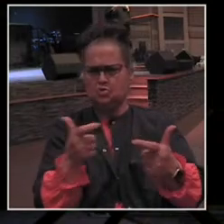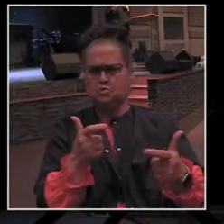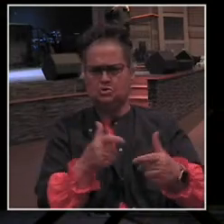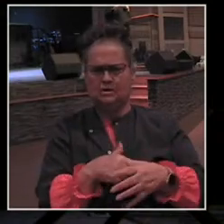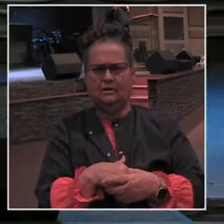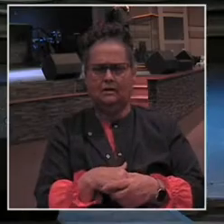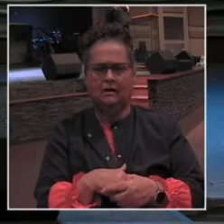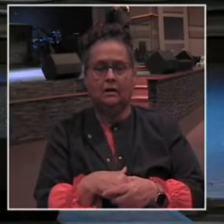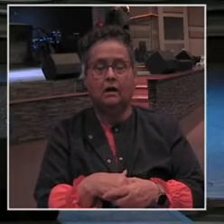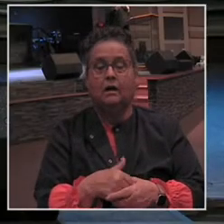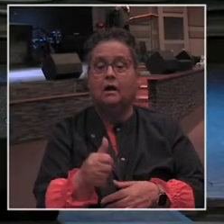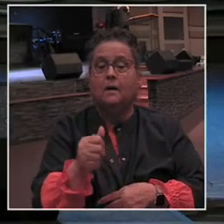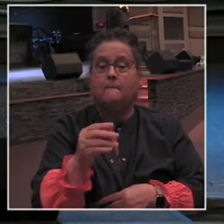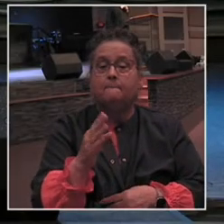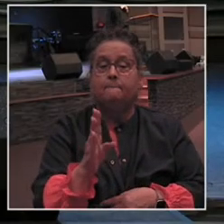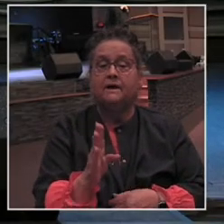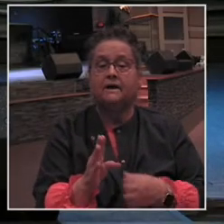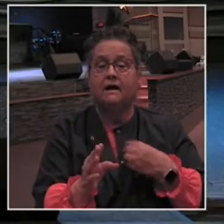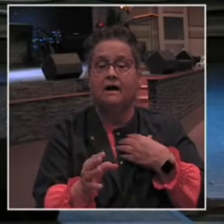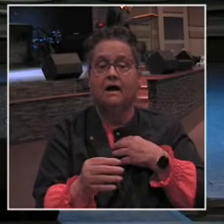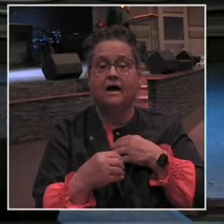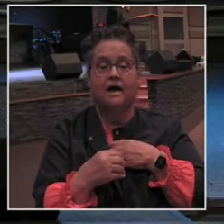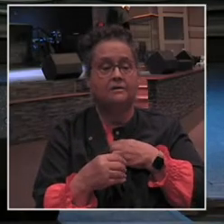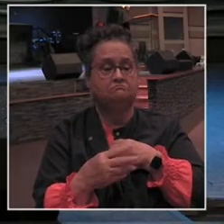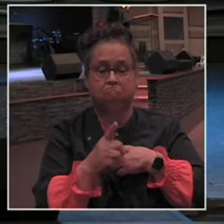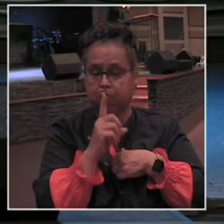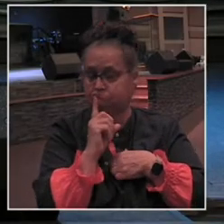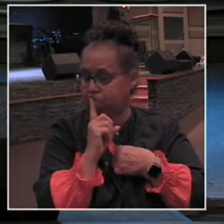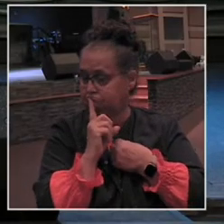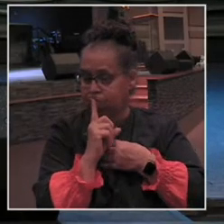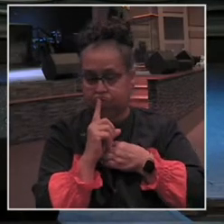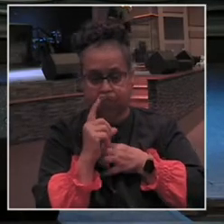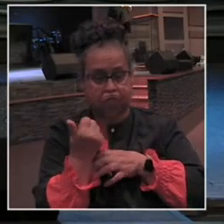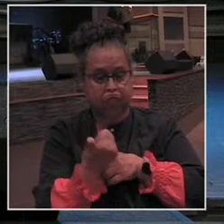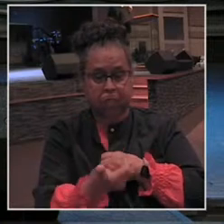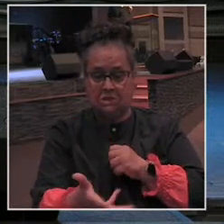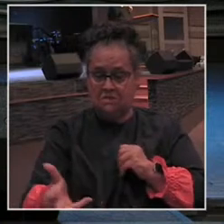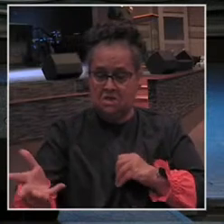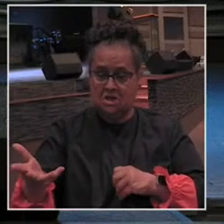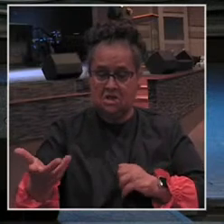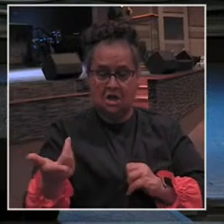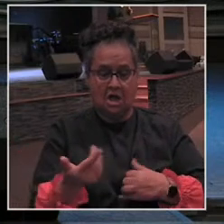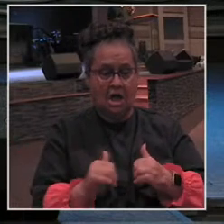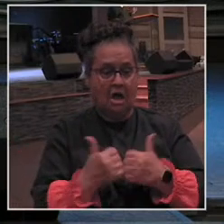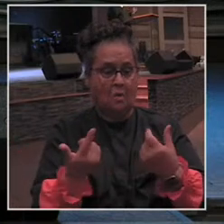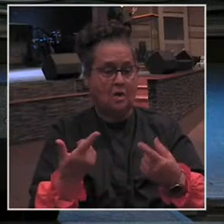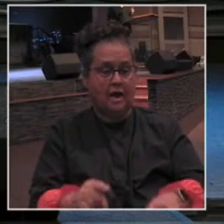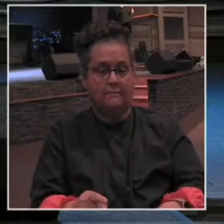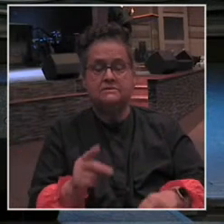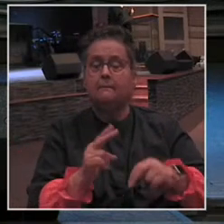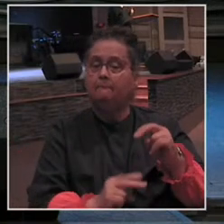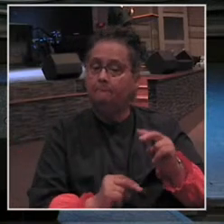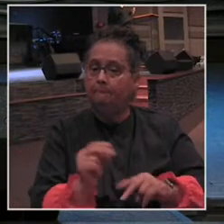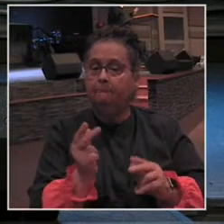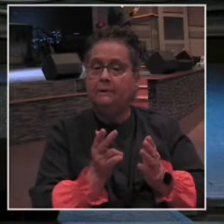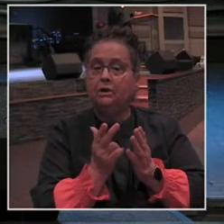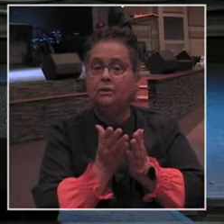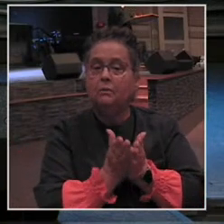measurements. And God didn't even tell him anything of how it was going to happen. He said, "Build a boat.